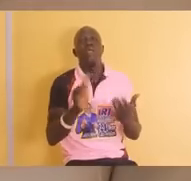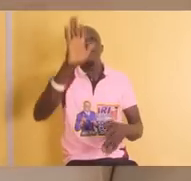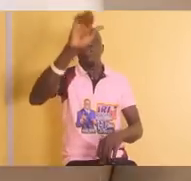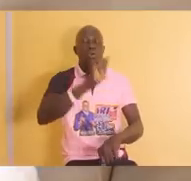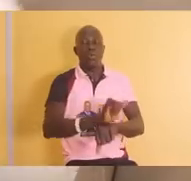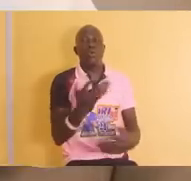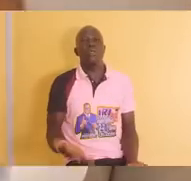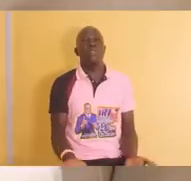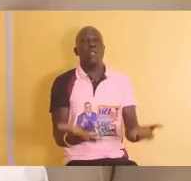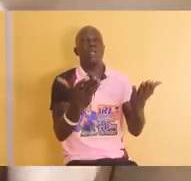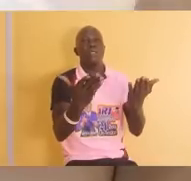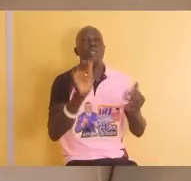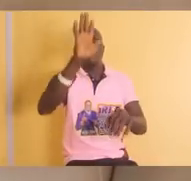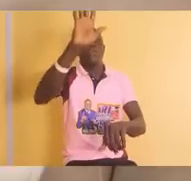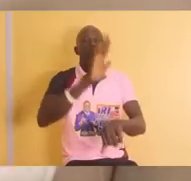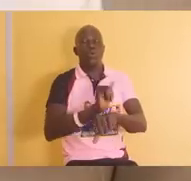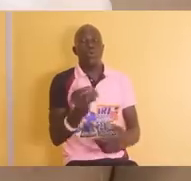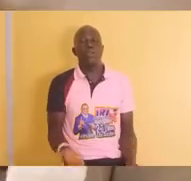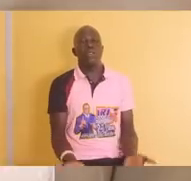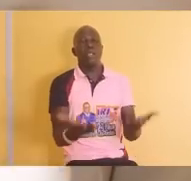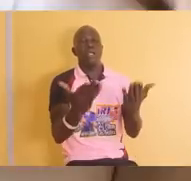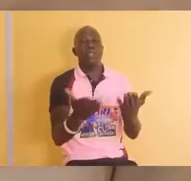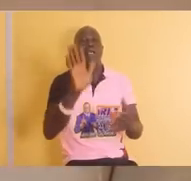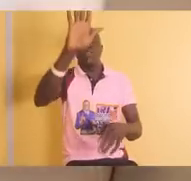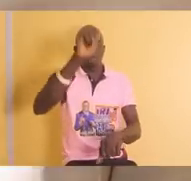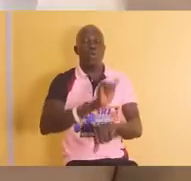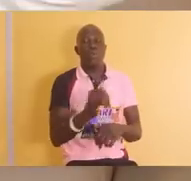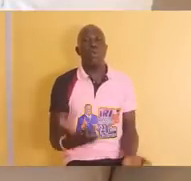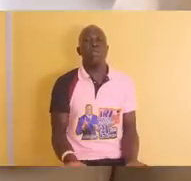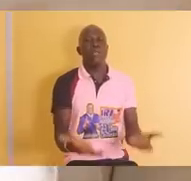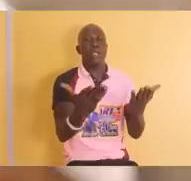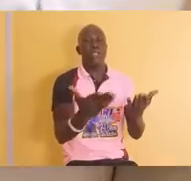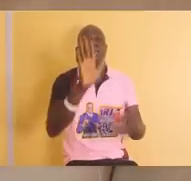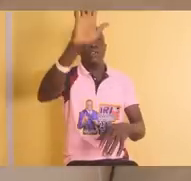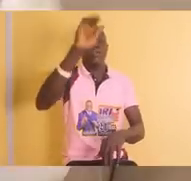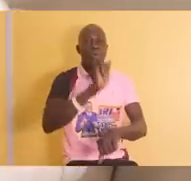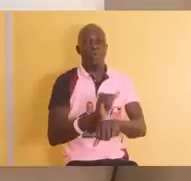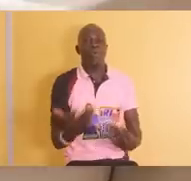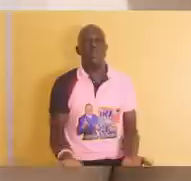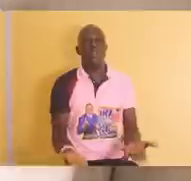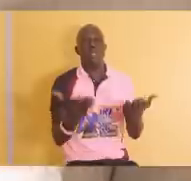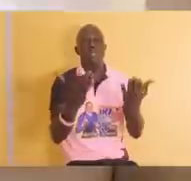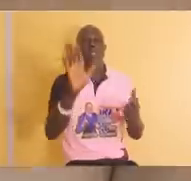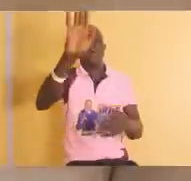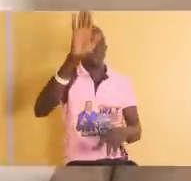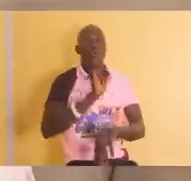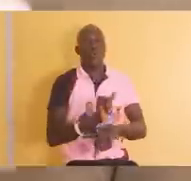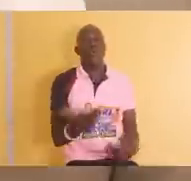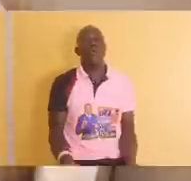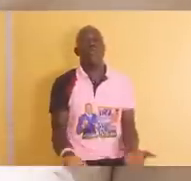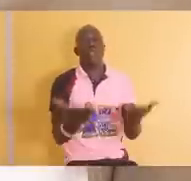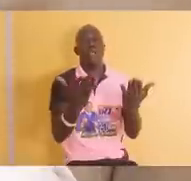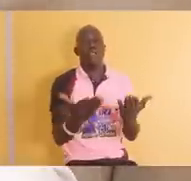Amen. Ise ma dide. Amen. Ise ma dide. Amen. Ise ma dide. Amen. Ise ma dide. Amen. Ise ma